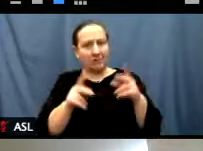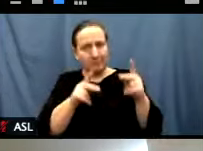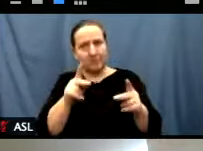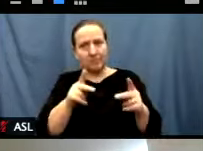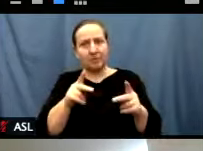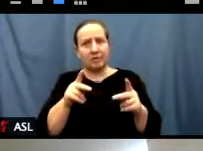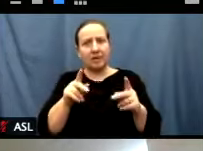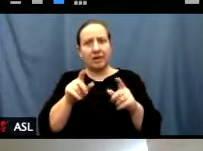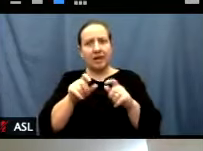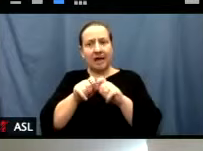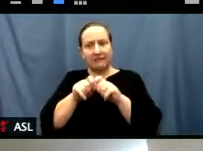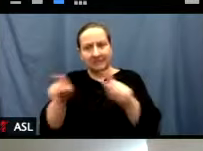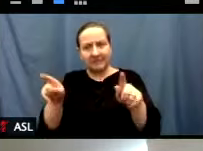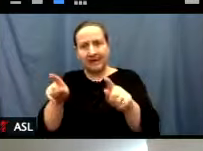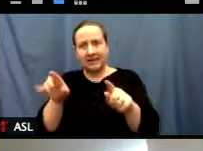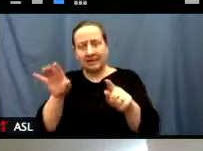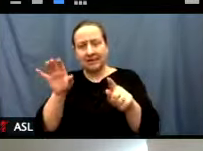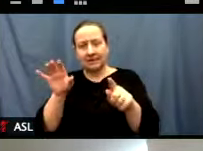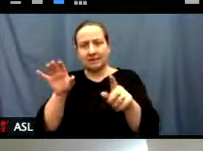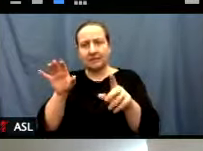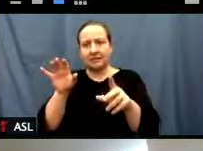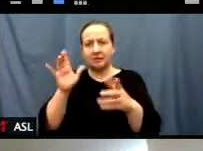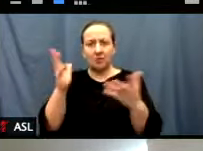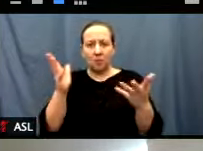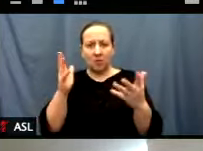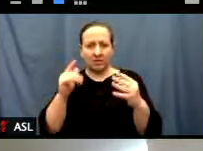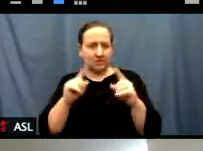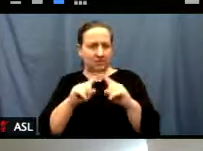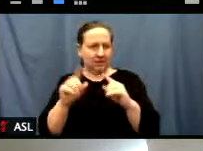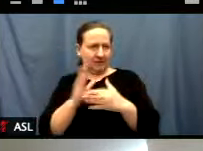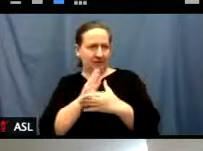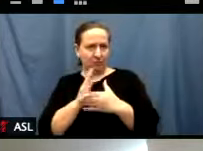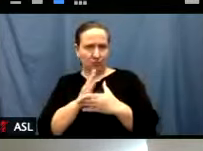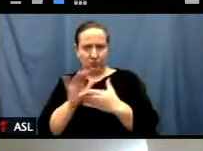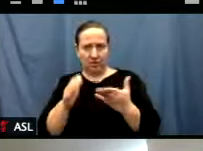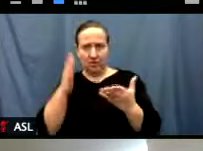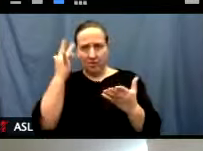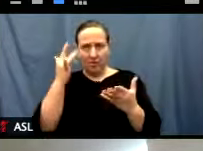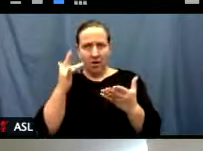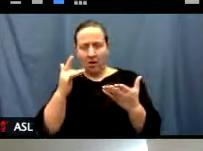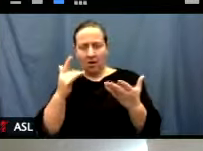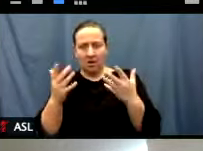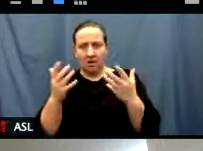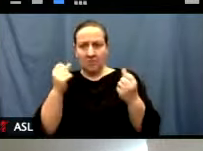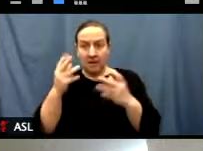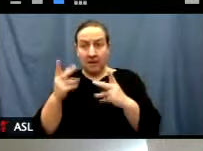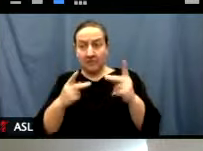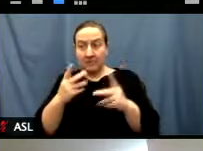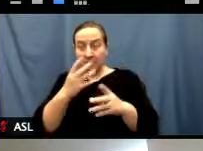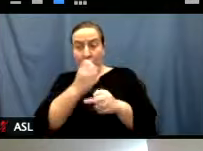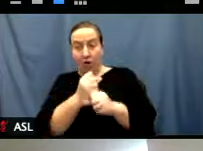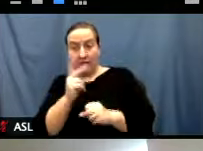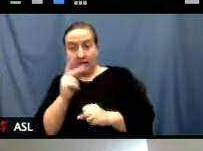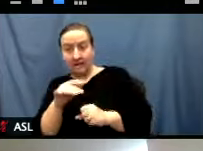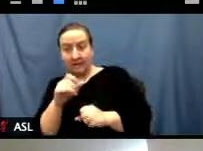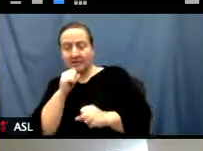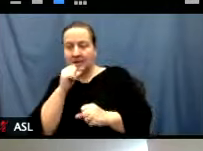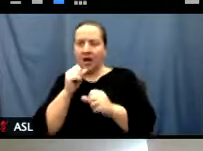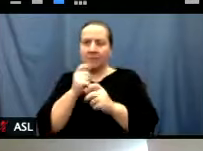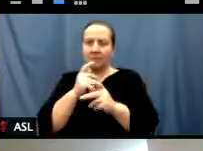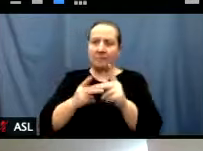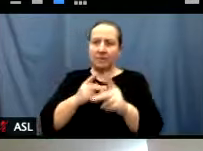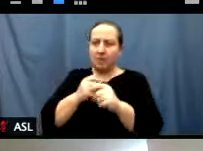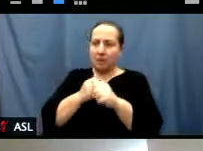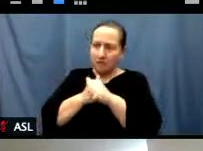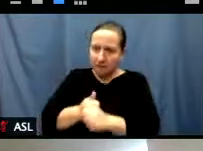those notifications. And so I'm wondering what's the gap between there? Why is there a gap between lots of people receiving keys, but not a lot of people actually following